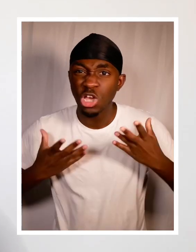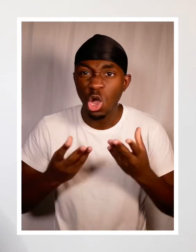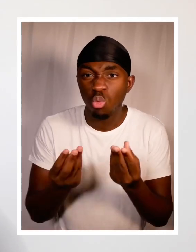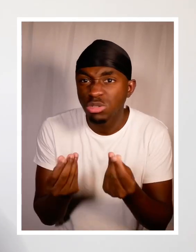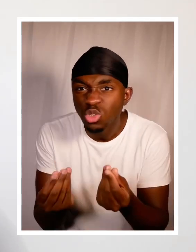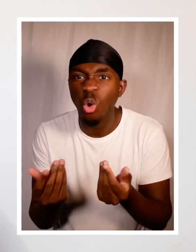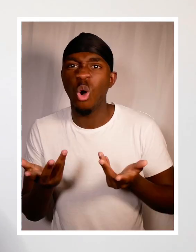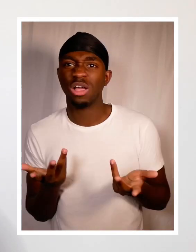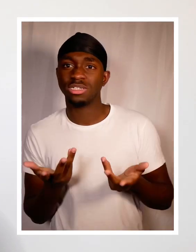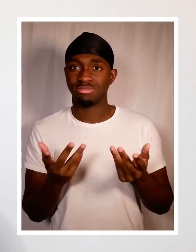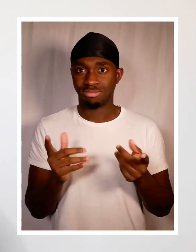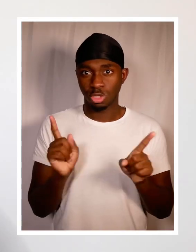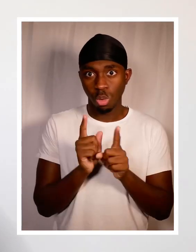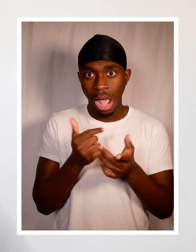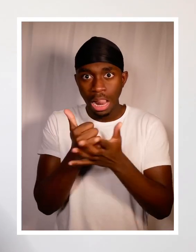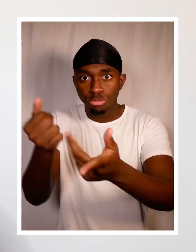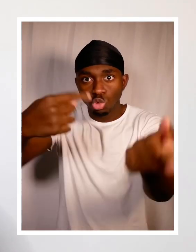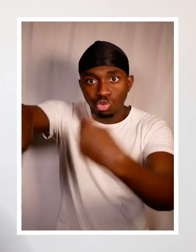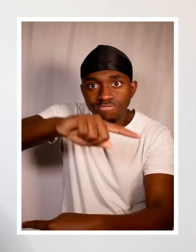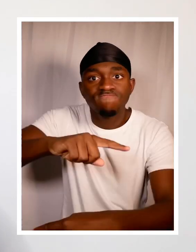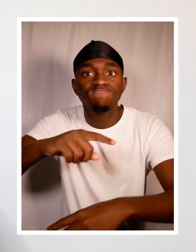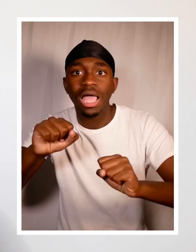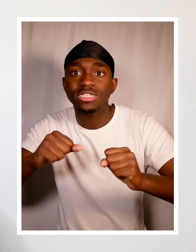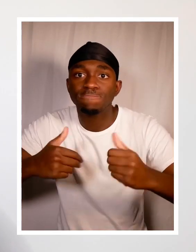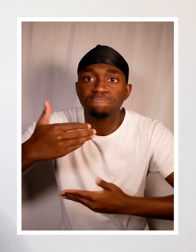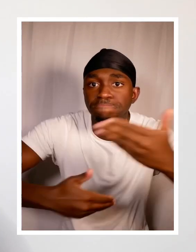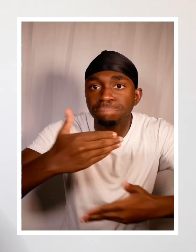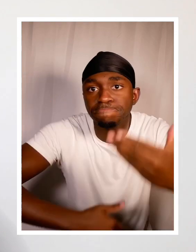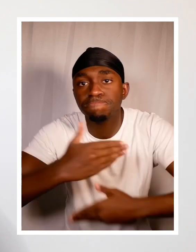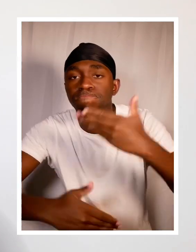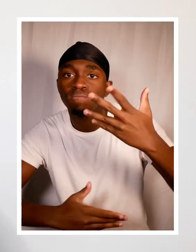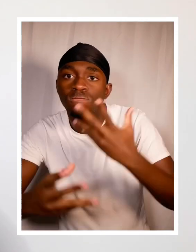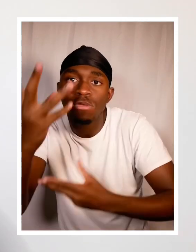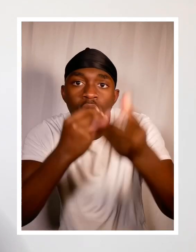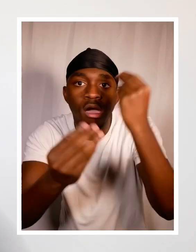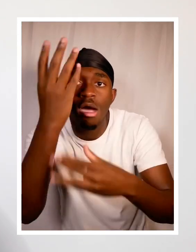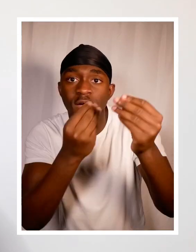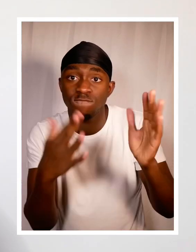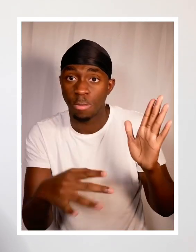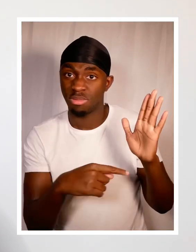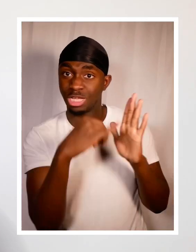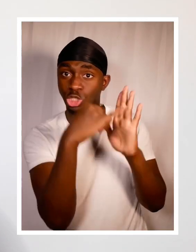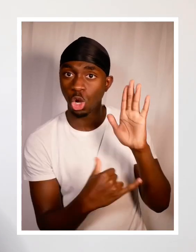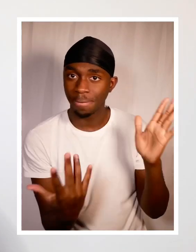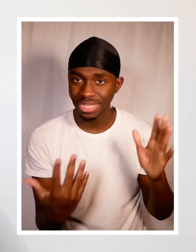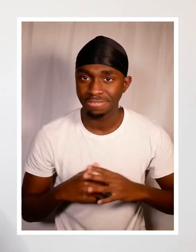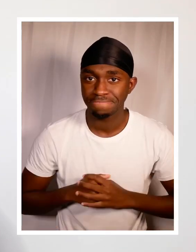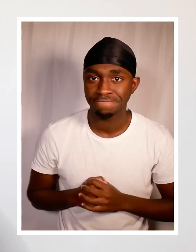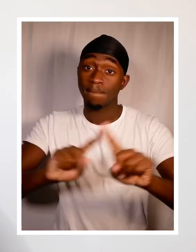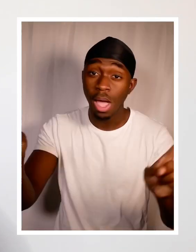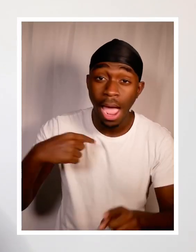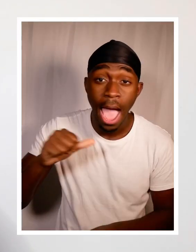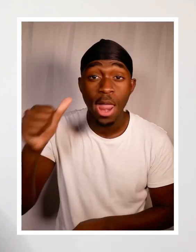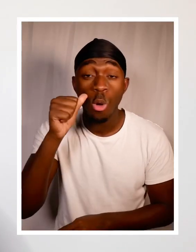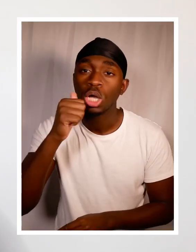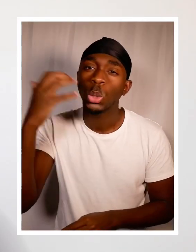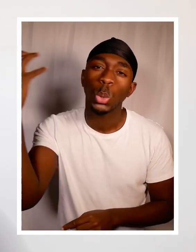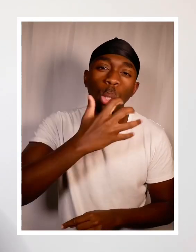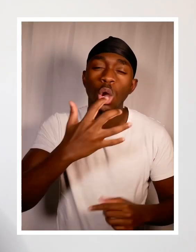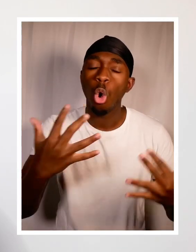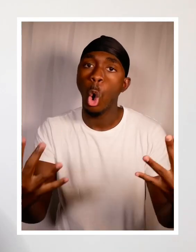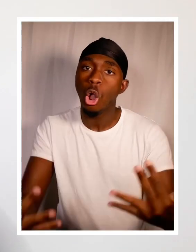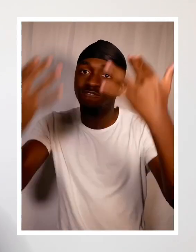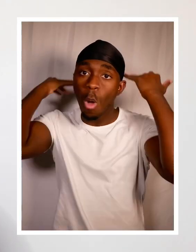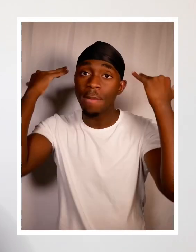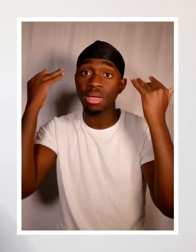started i know it's overwhelming but there really is a lot of free information and courses and videos